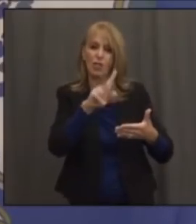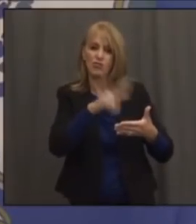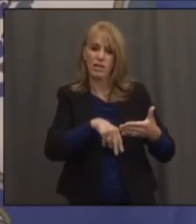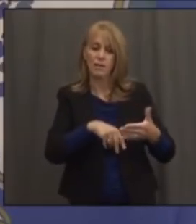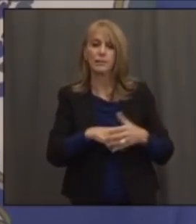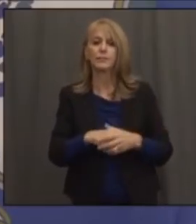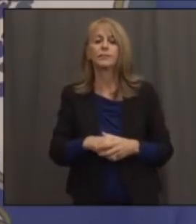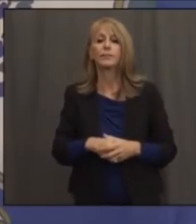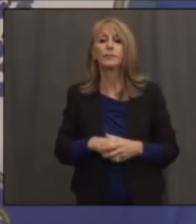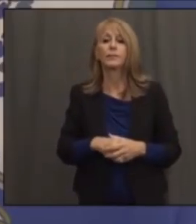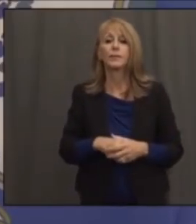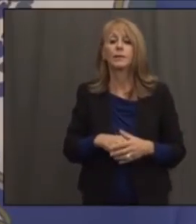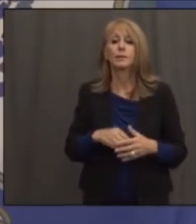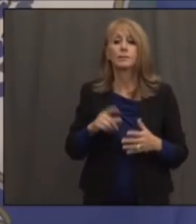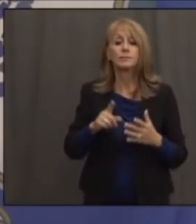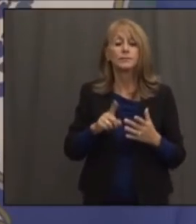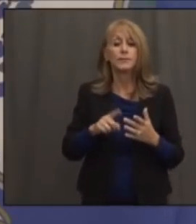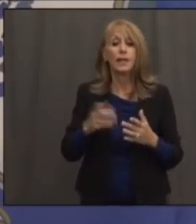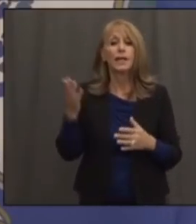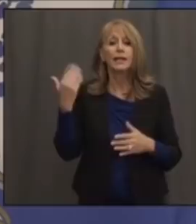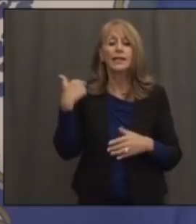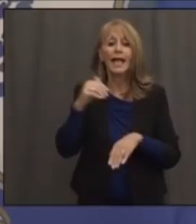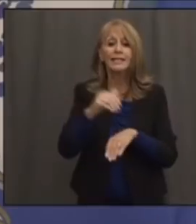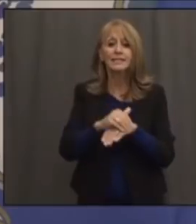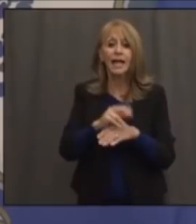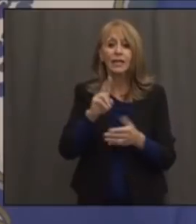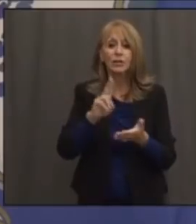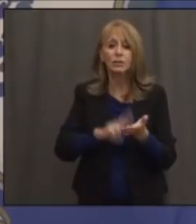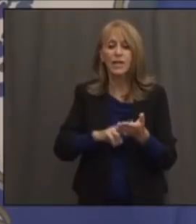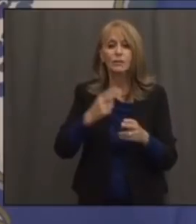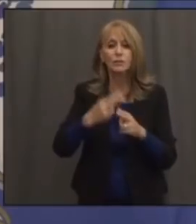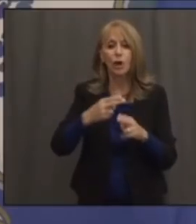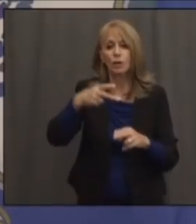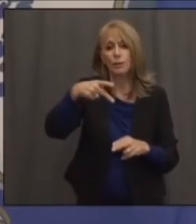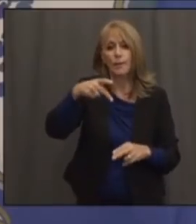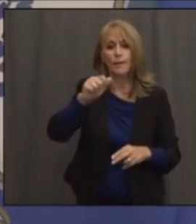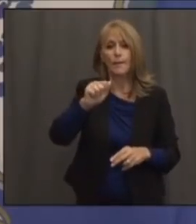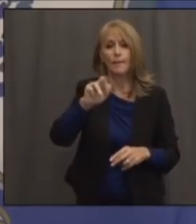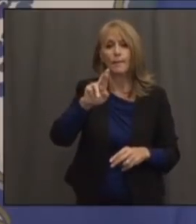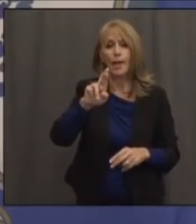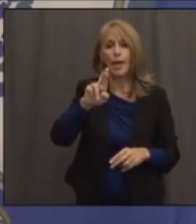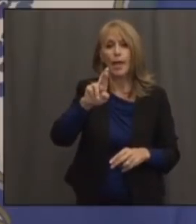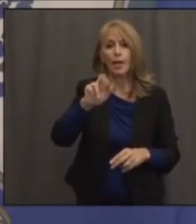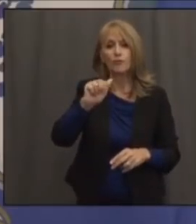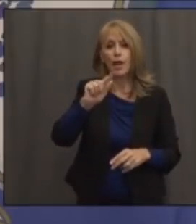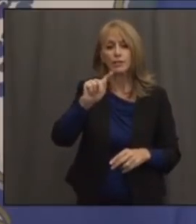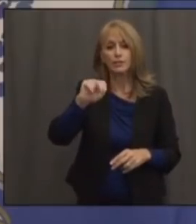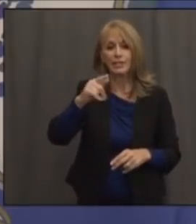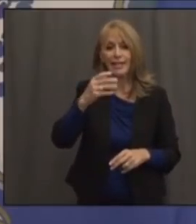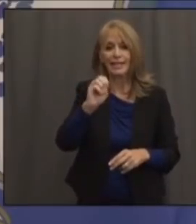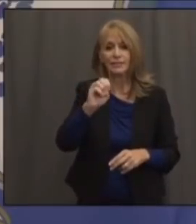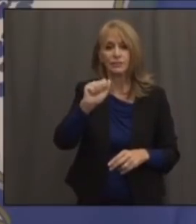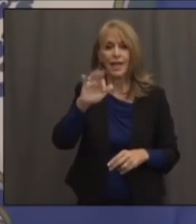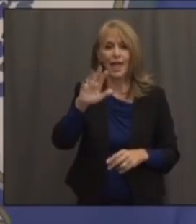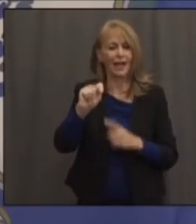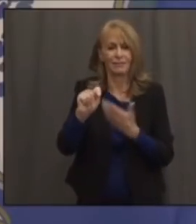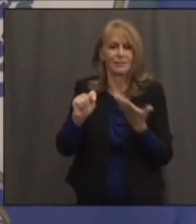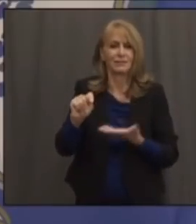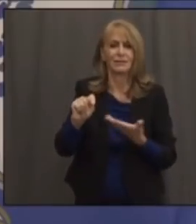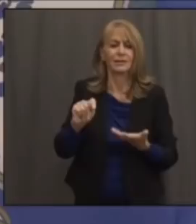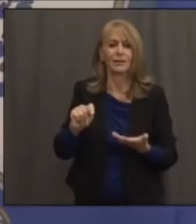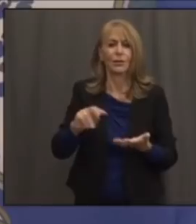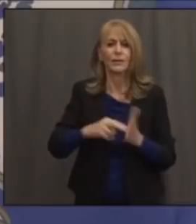Governor. Last night you signed the Parentage Act. Can you just sort of talk about, what's that's going to mean